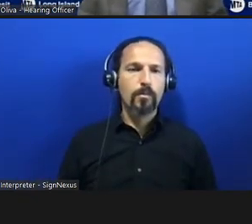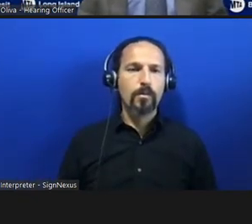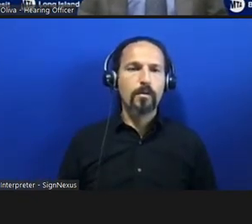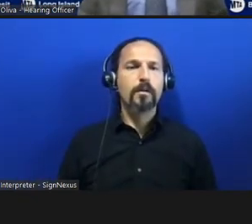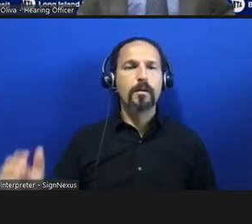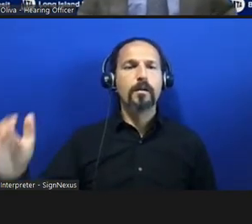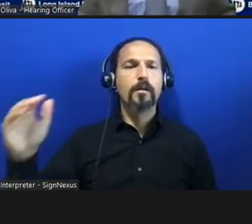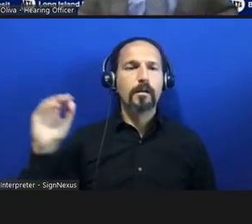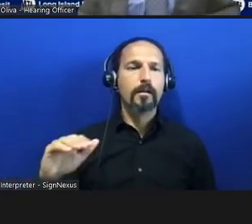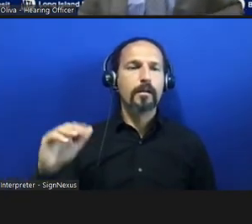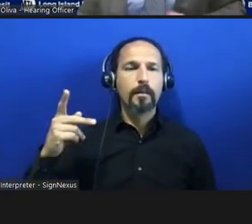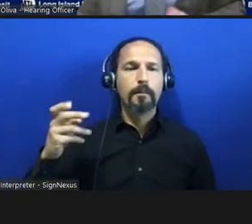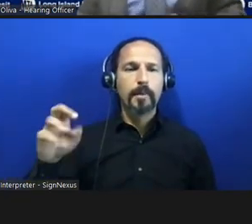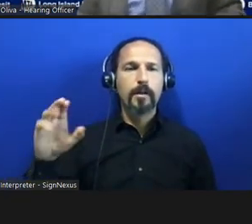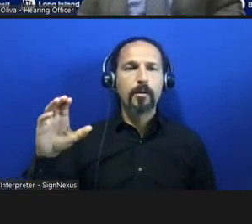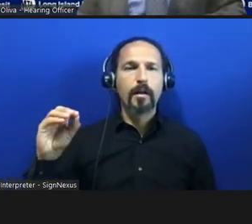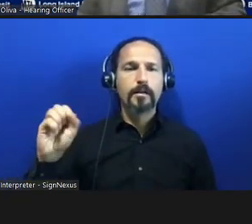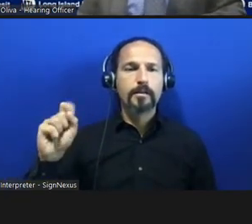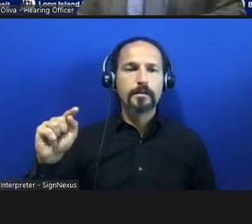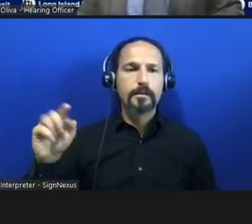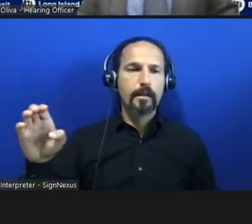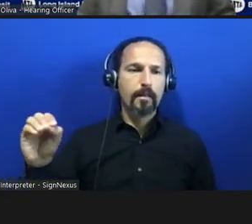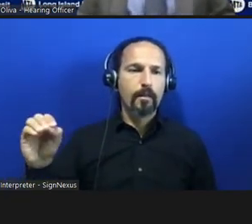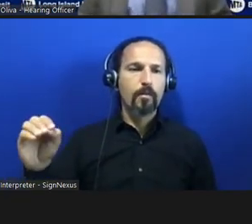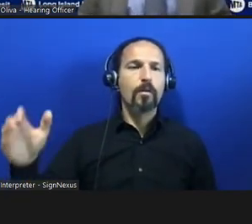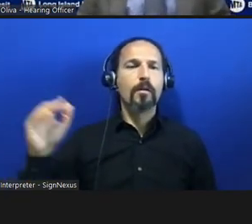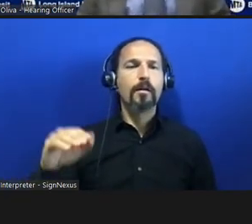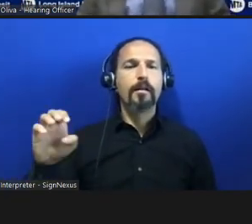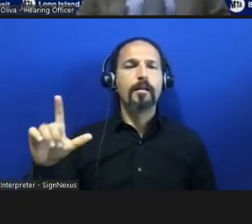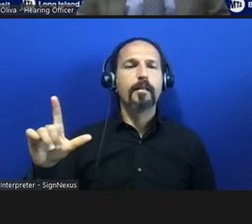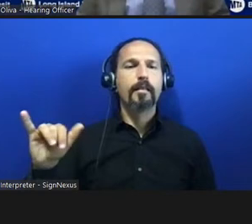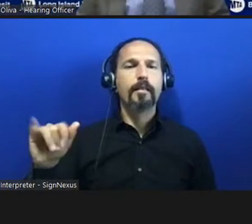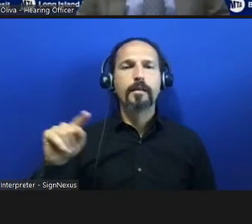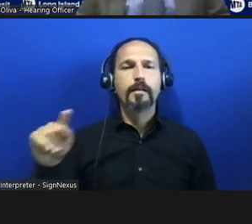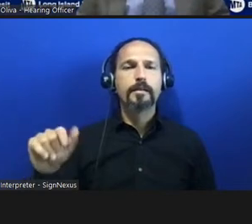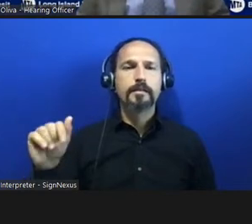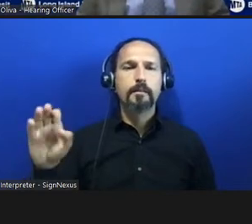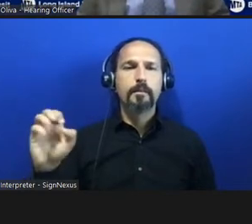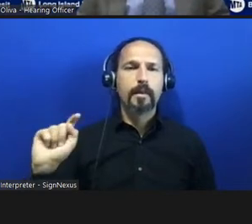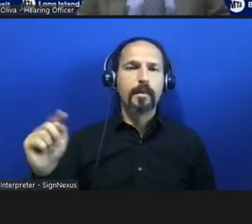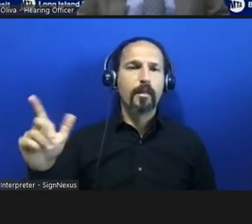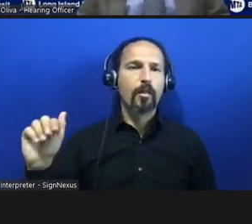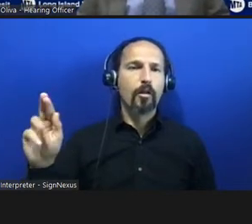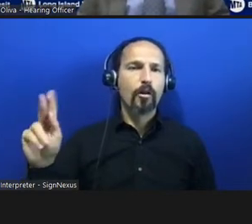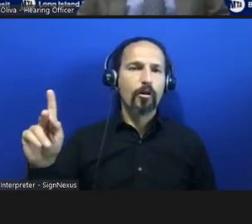the next speaker is Peter Costello to be followed by Elizabeth Larkin